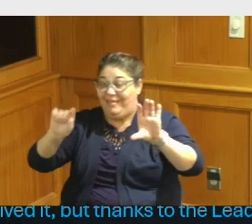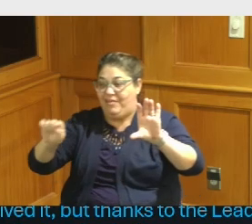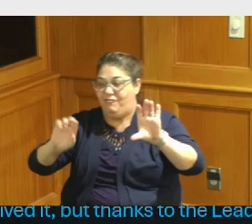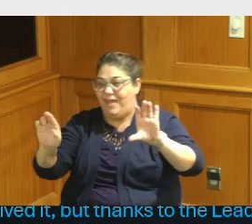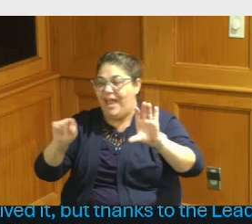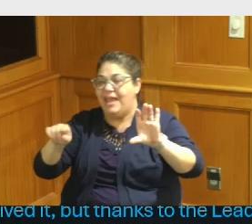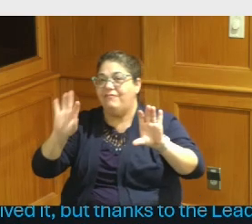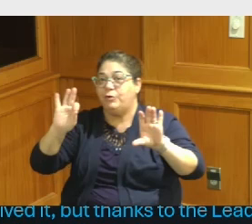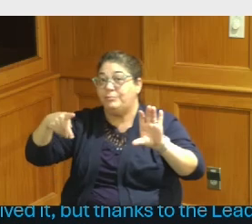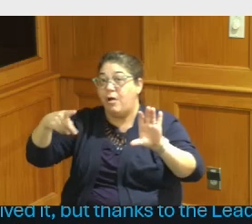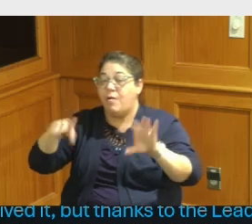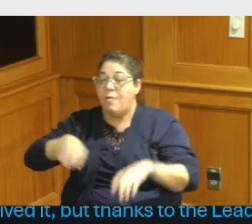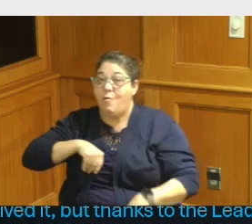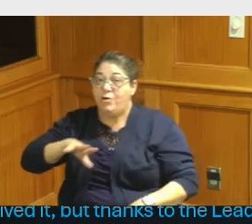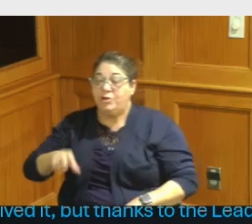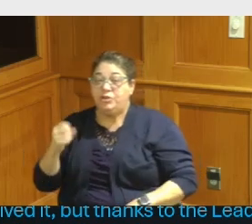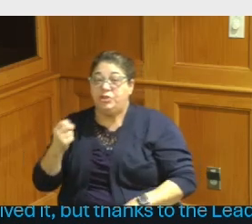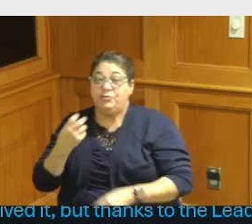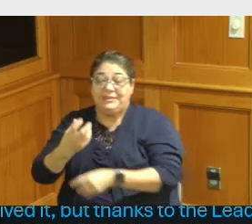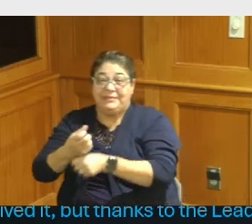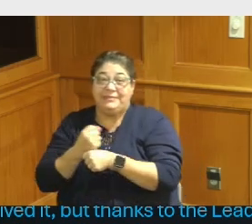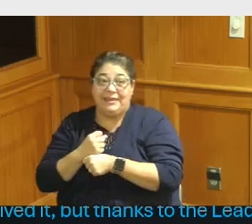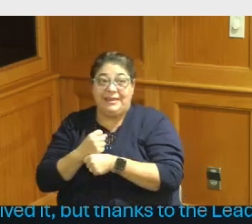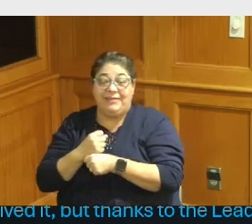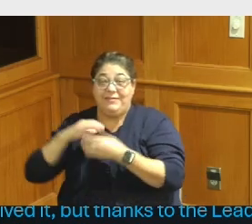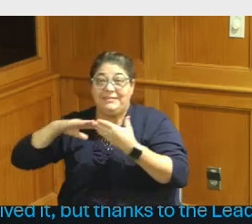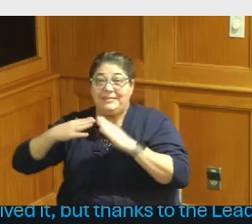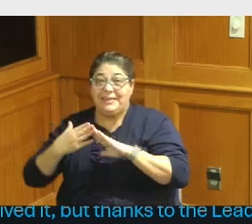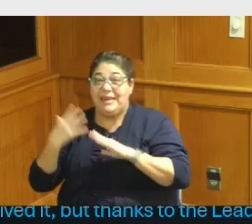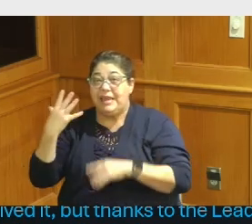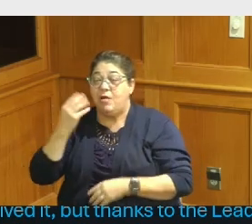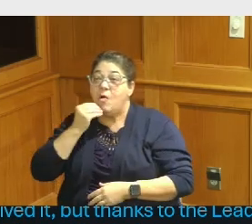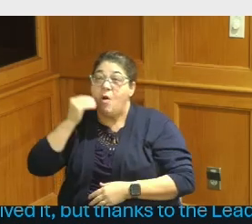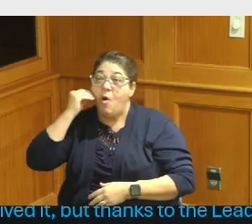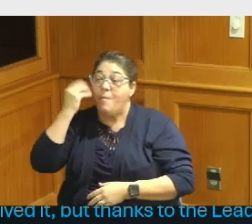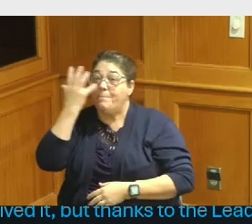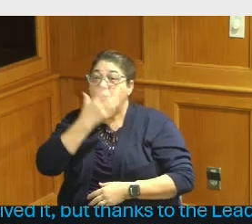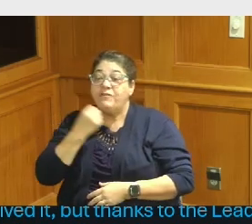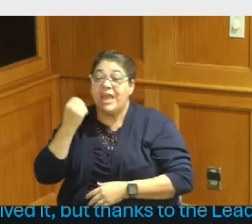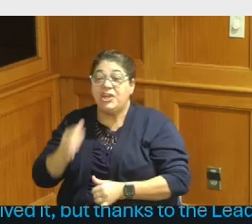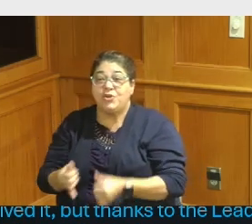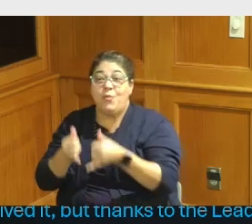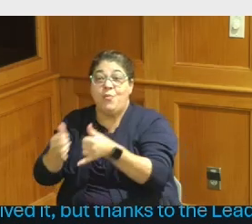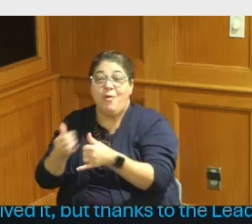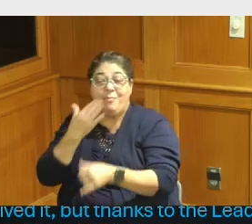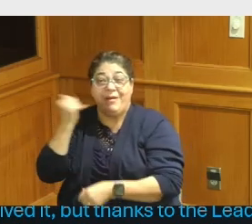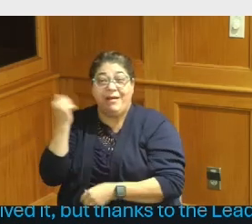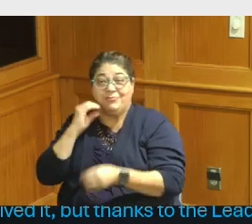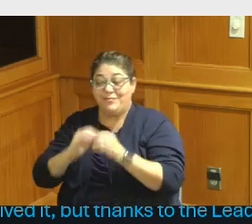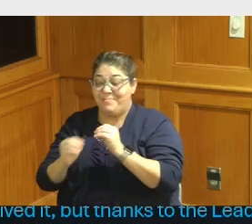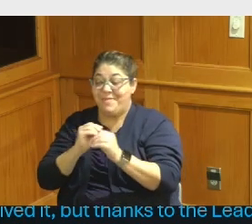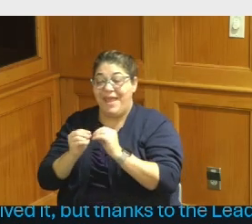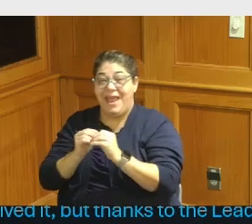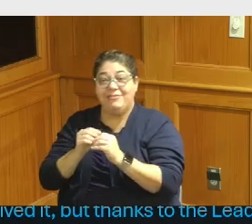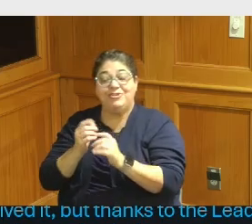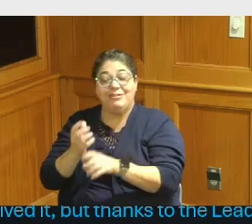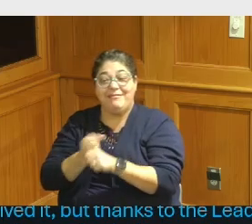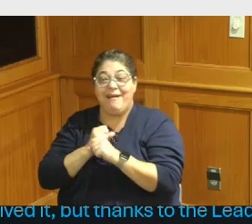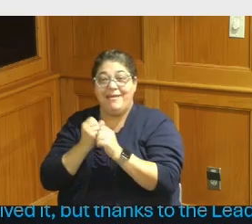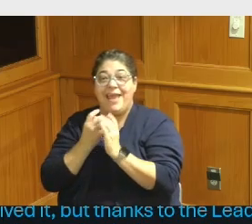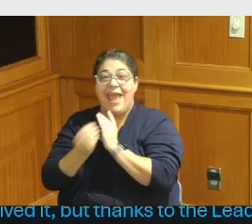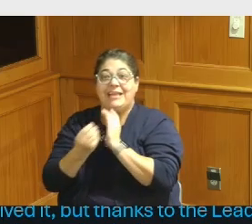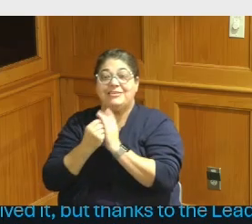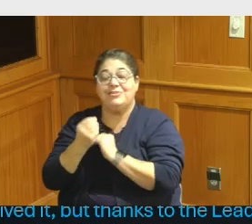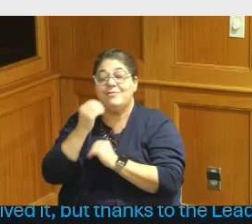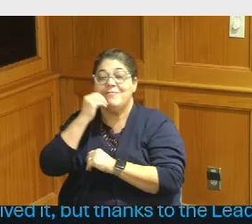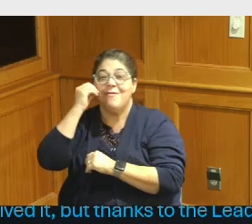Forest Park homeowners, she received the City of Forest Park Home Beautification Award because of the repairs made to her home. Her exterior of the home